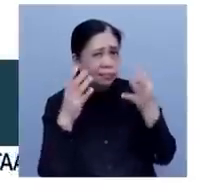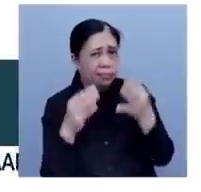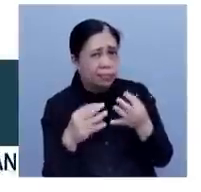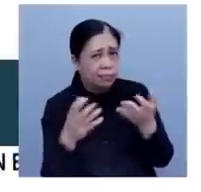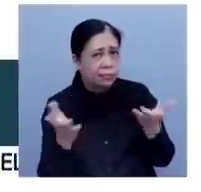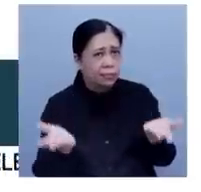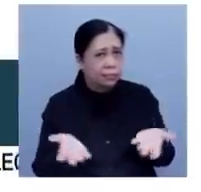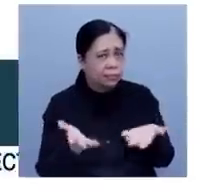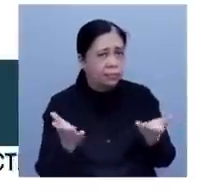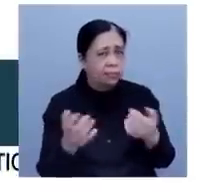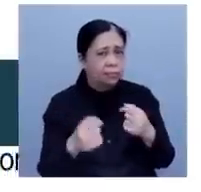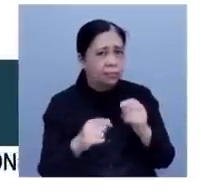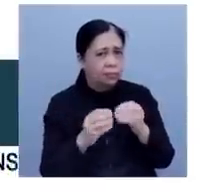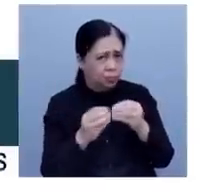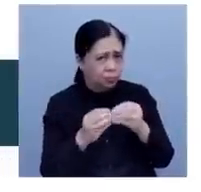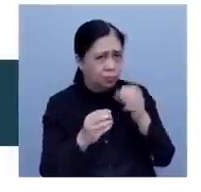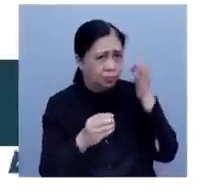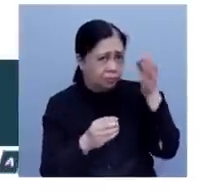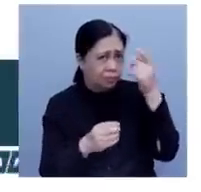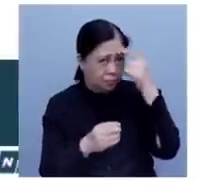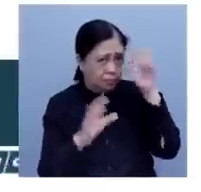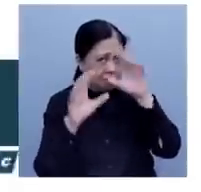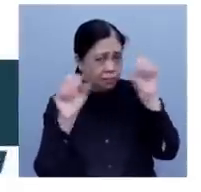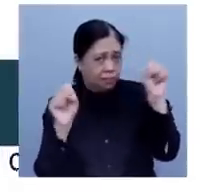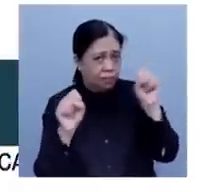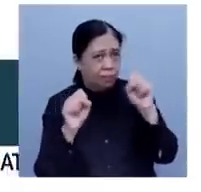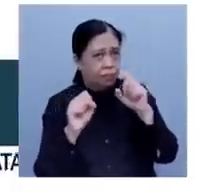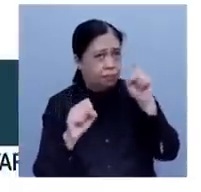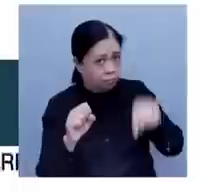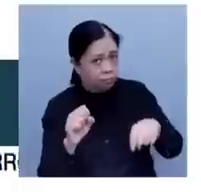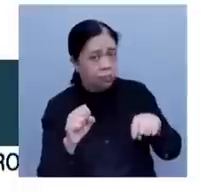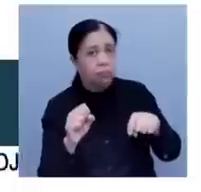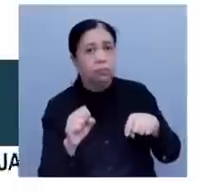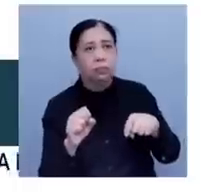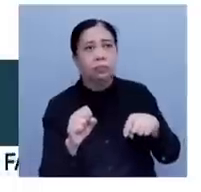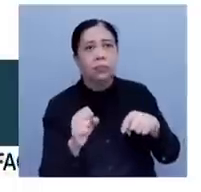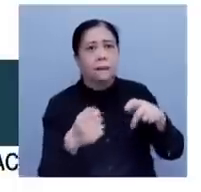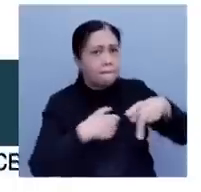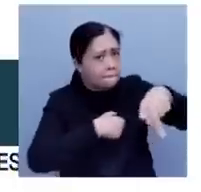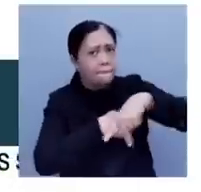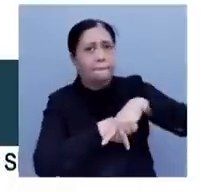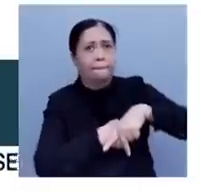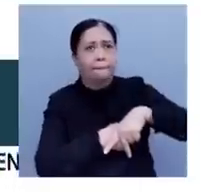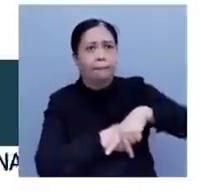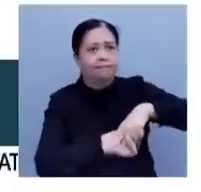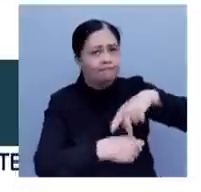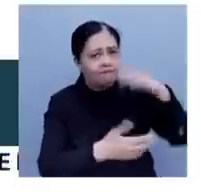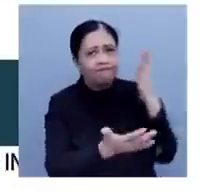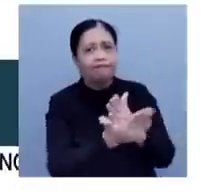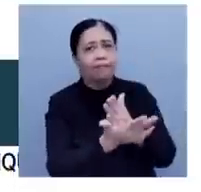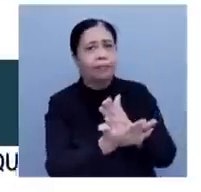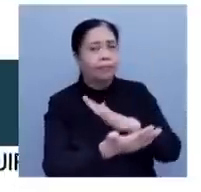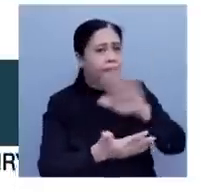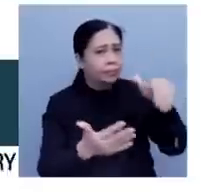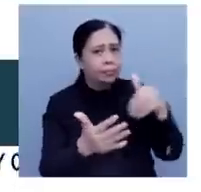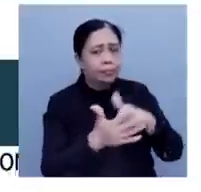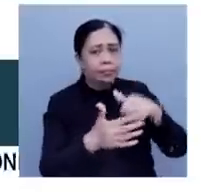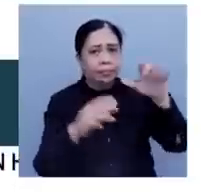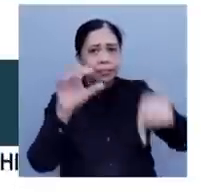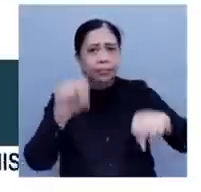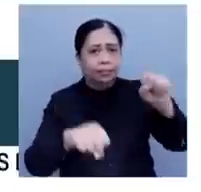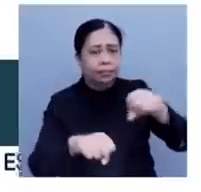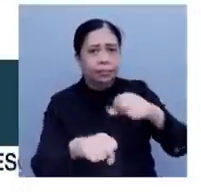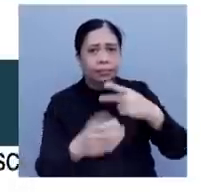But let's go further. Do you think the president should permanently stop all reclamation projects in Manila